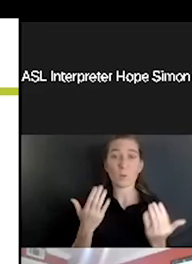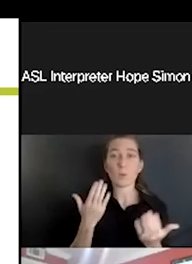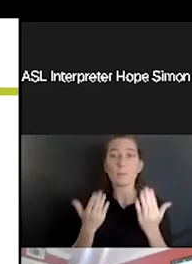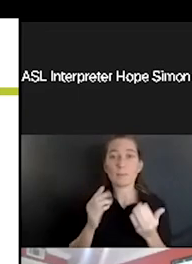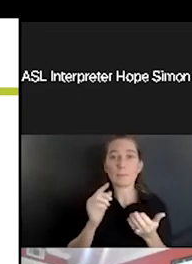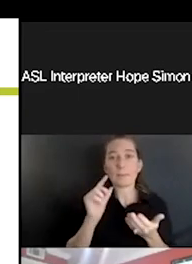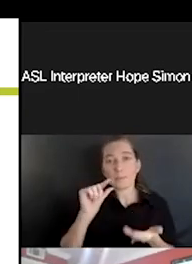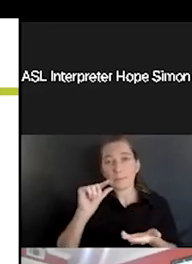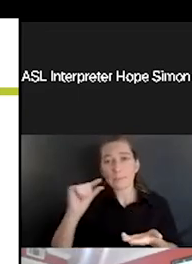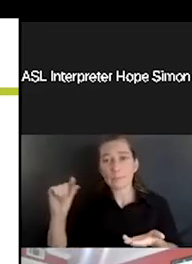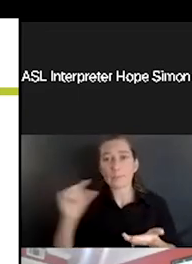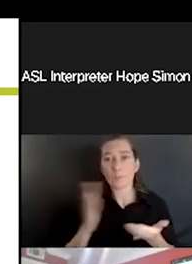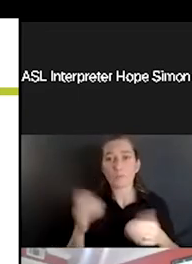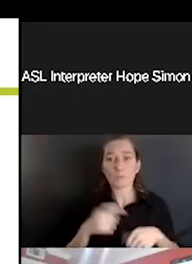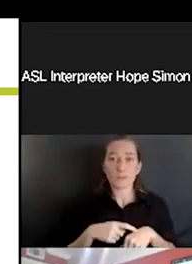Thank you, Daniel.